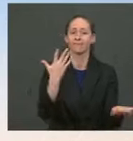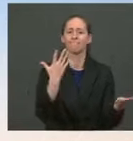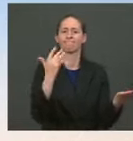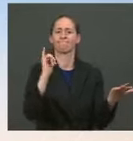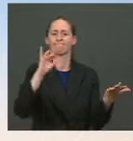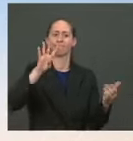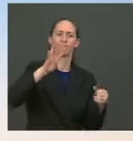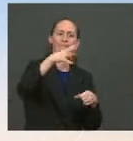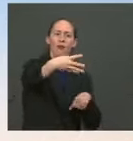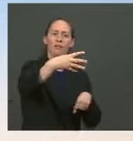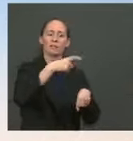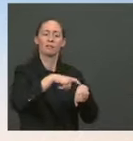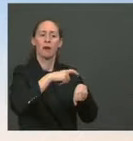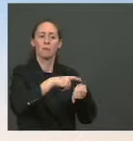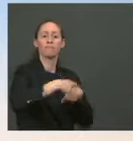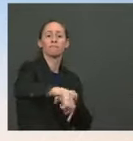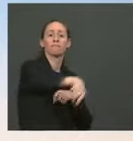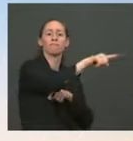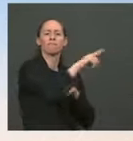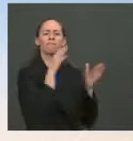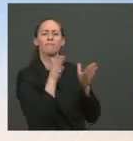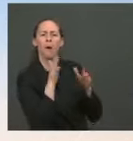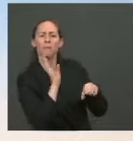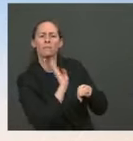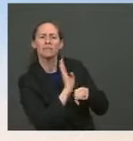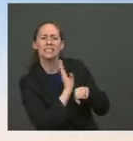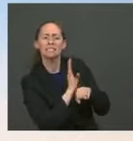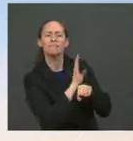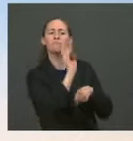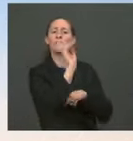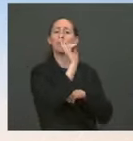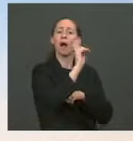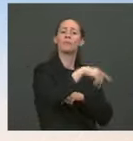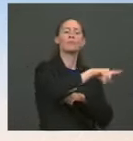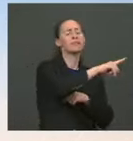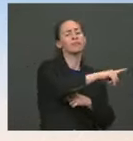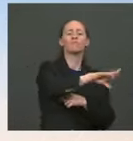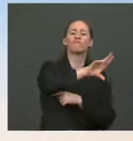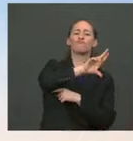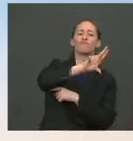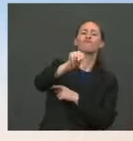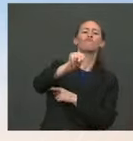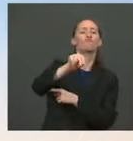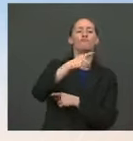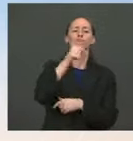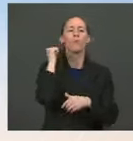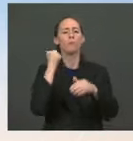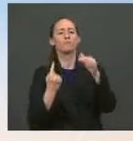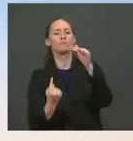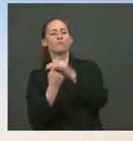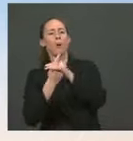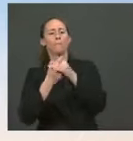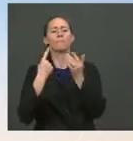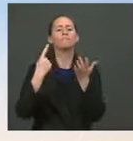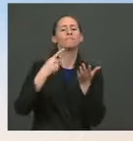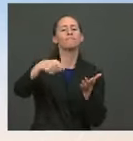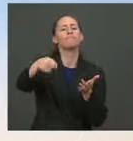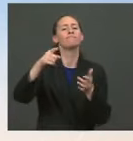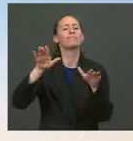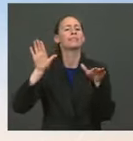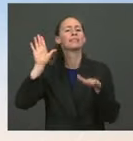Senate Small Business Committee blocked a vote and refused to show up to a hearing on Dilawar Sayed,